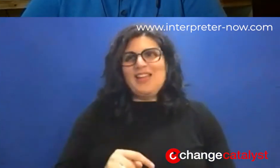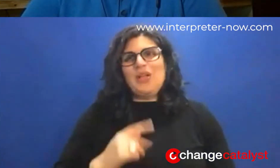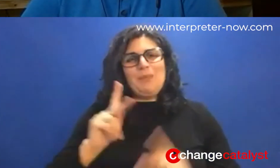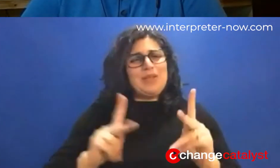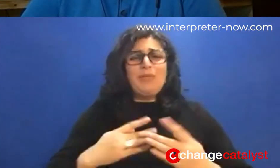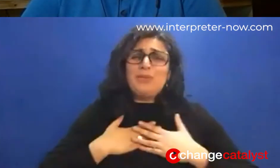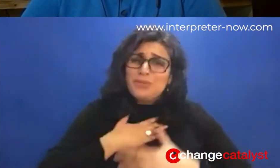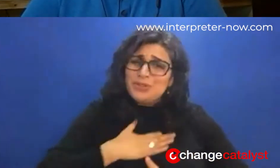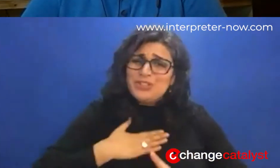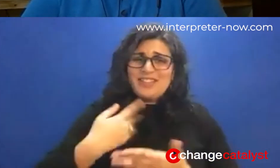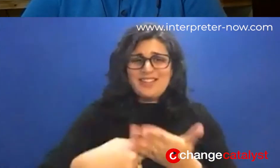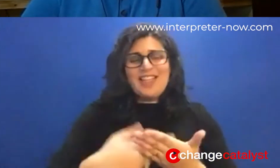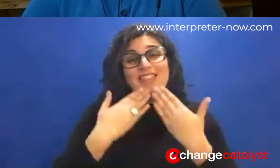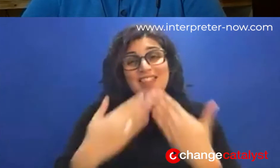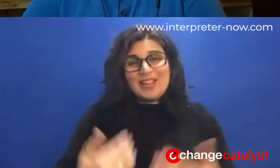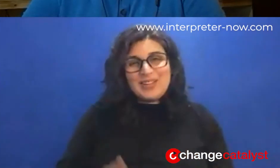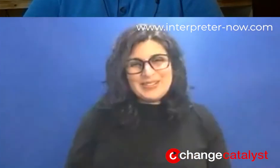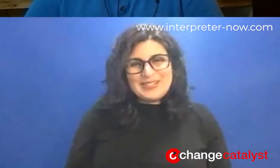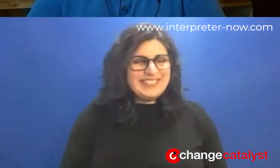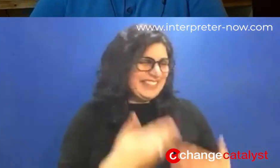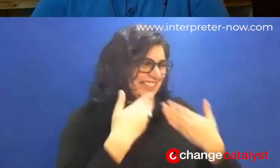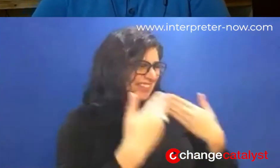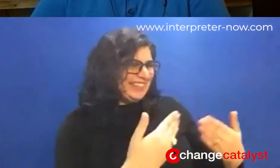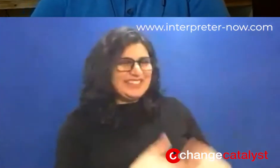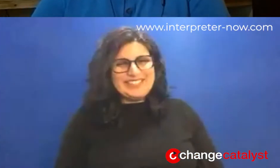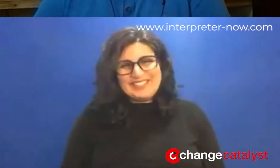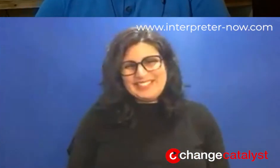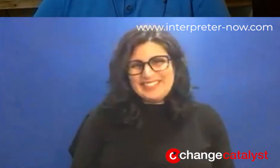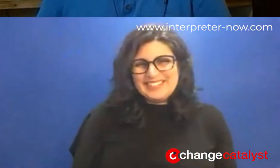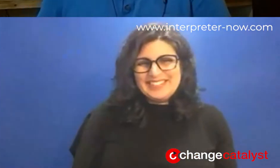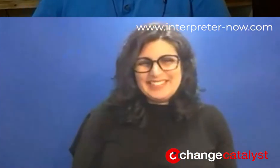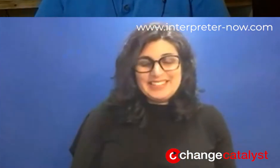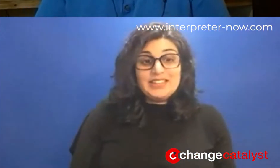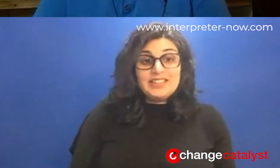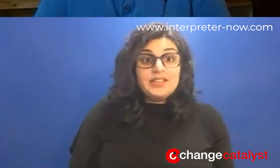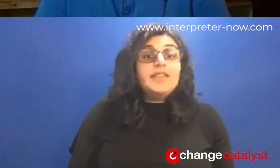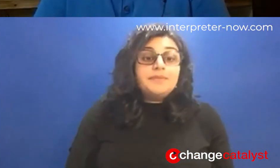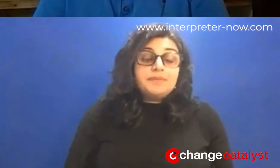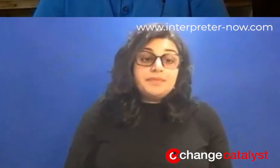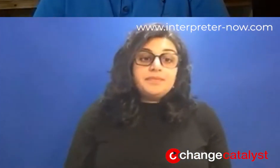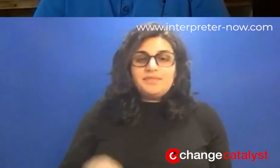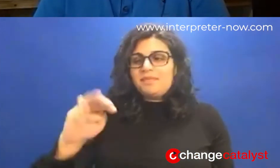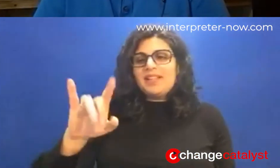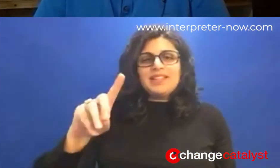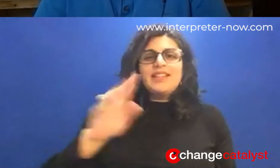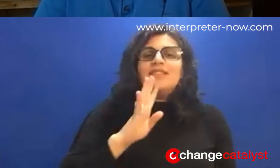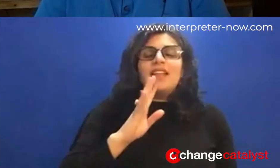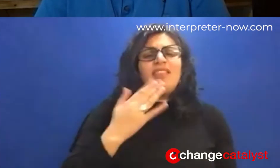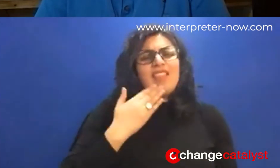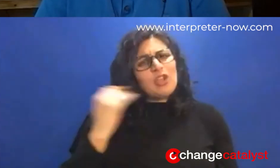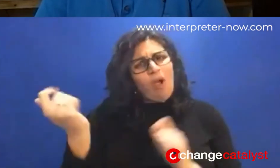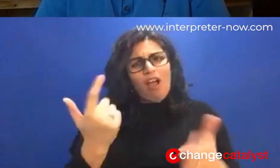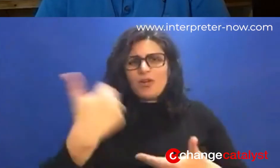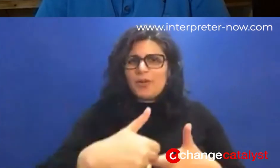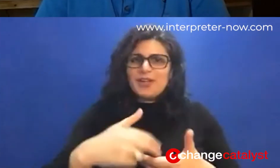conversation. Thank you. Thank you. Welcome. Yeah. And thank you all for participating in the chat,